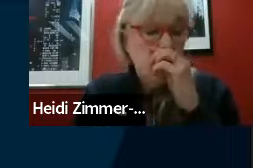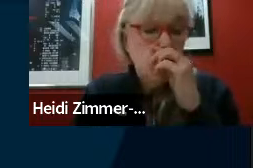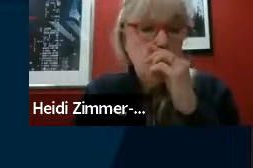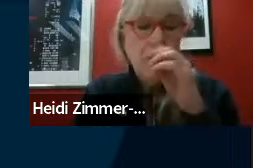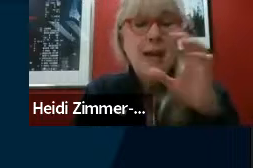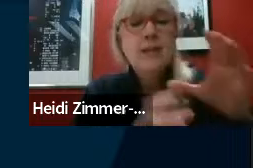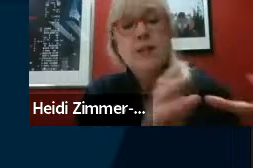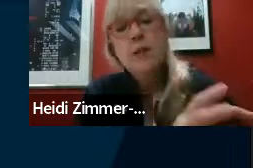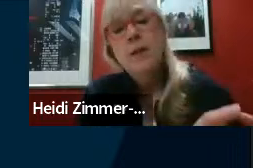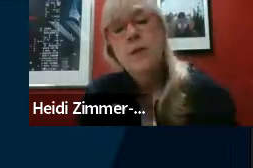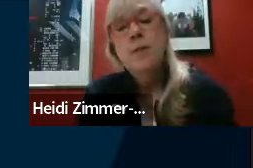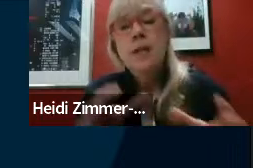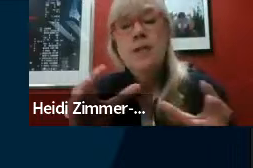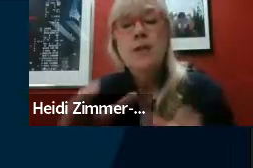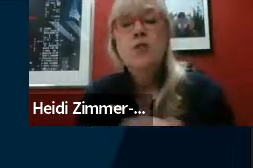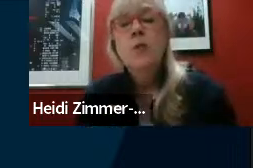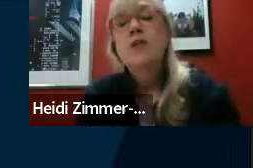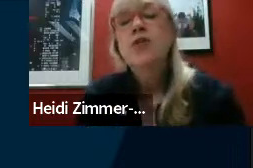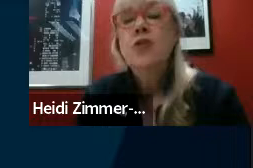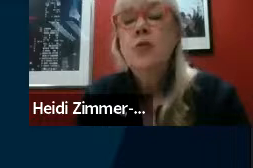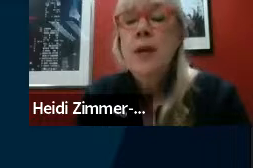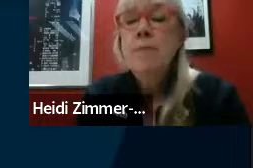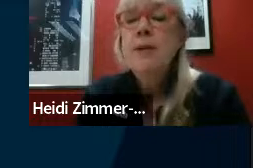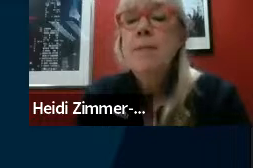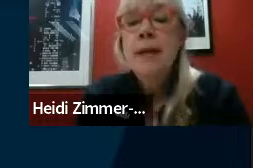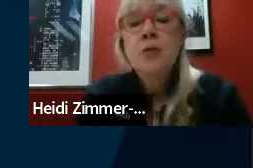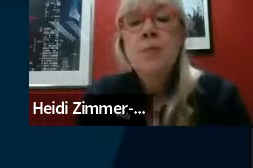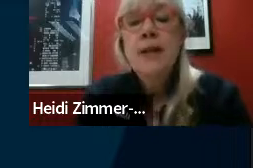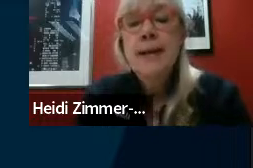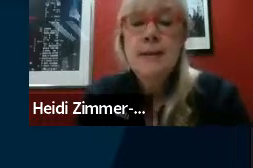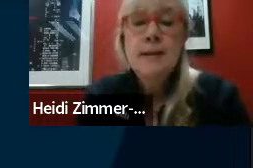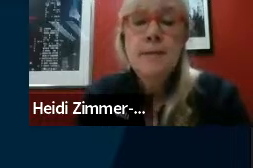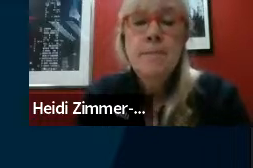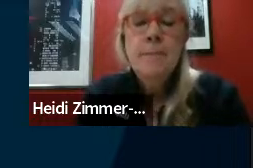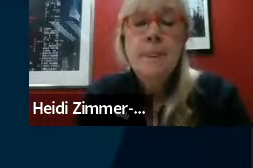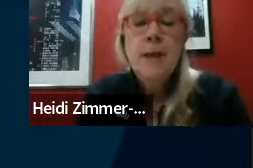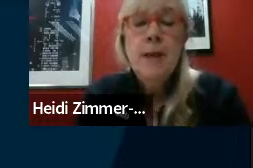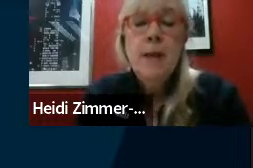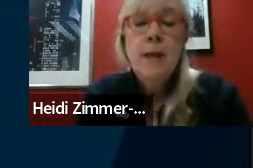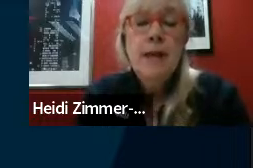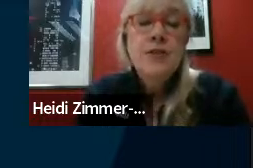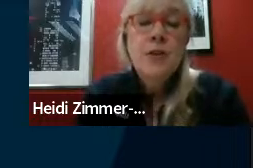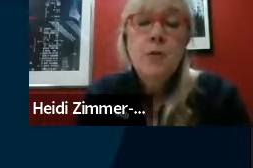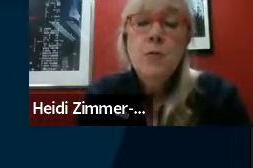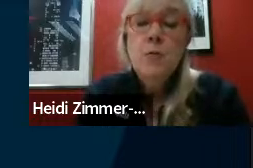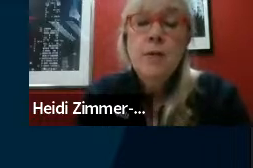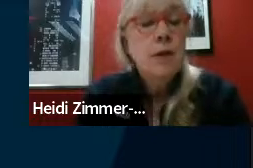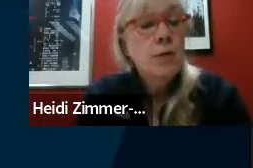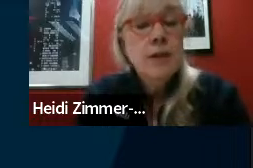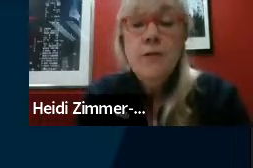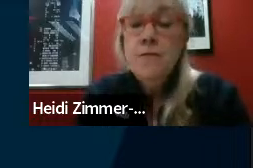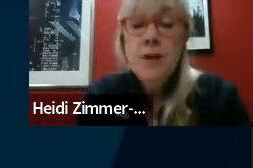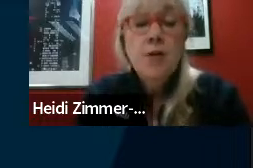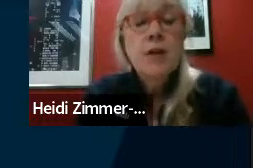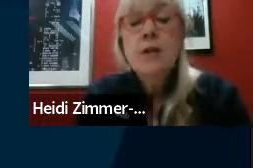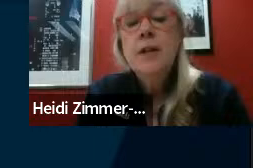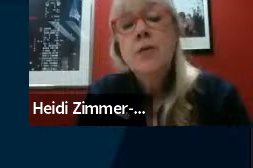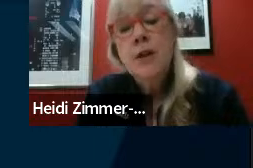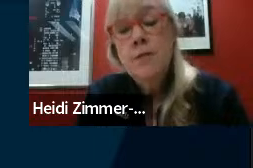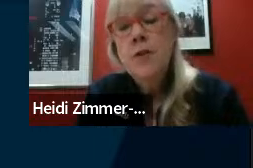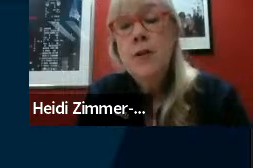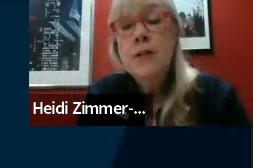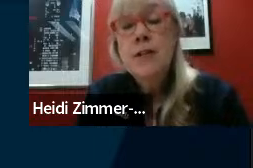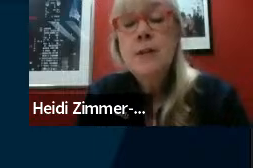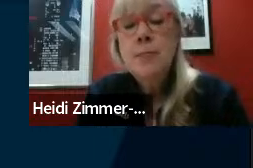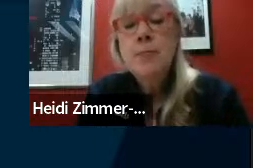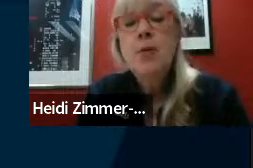agreement to pass the money that's raised to a bid management entity. And so there is a very clear